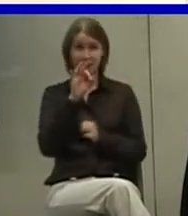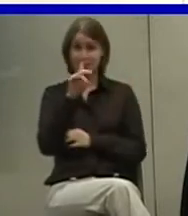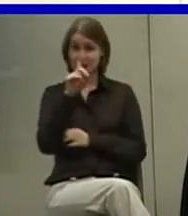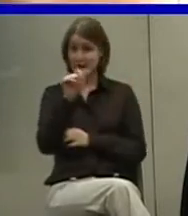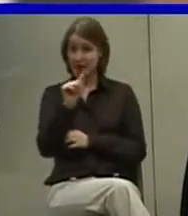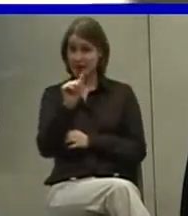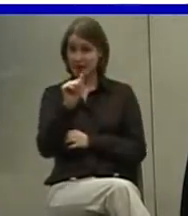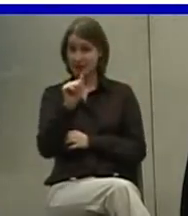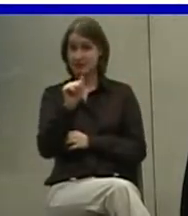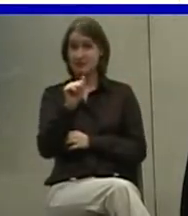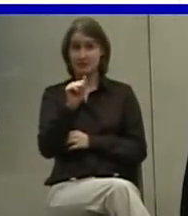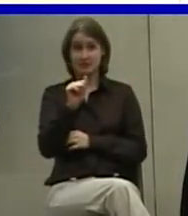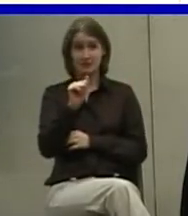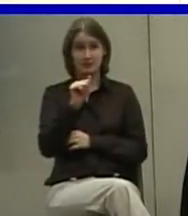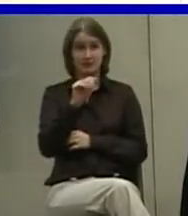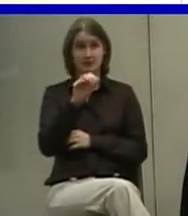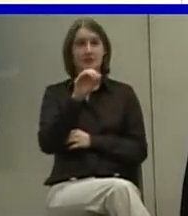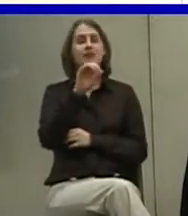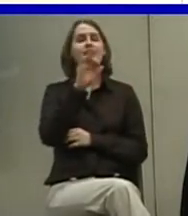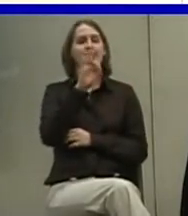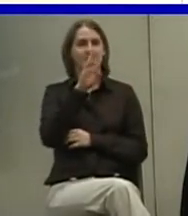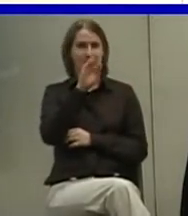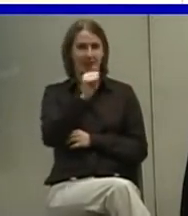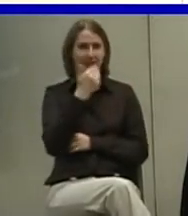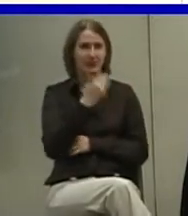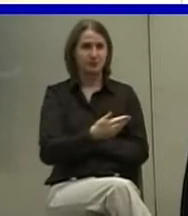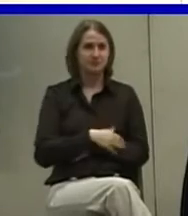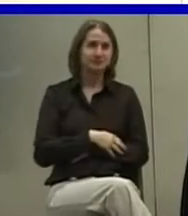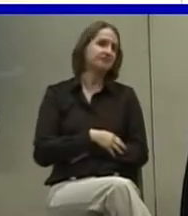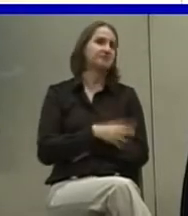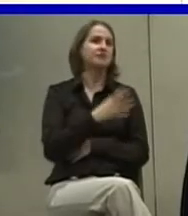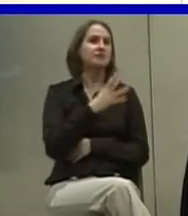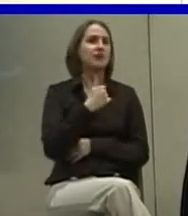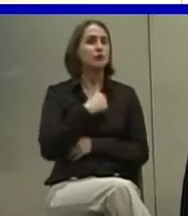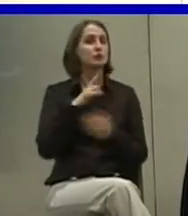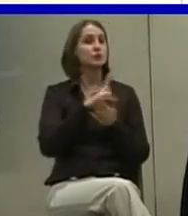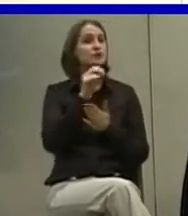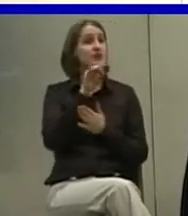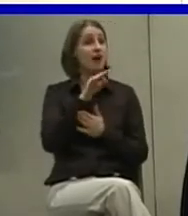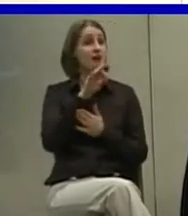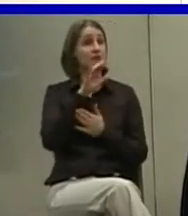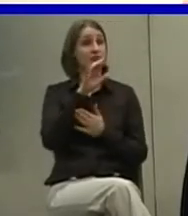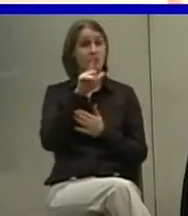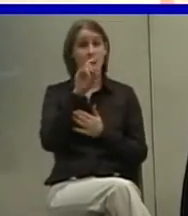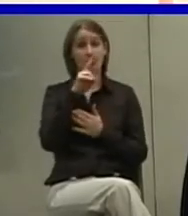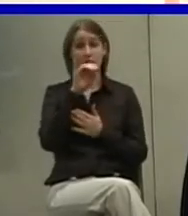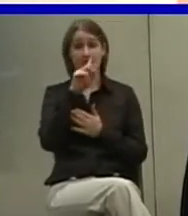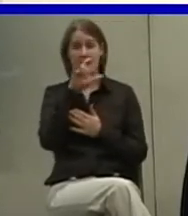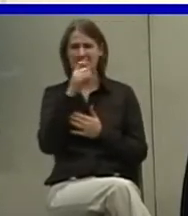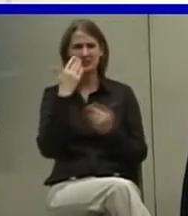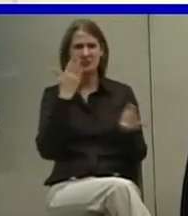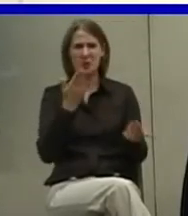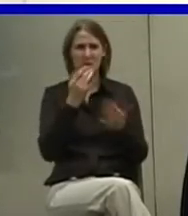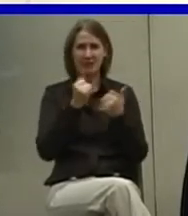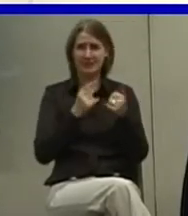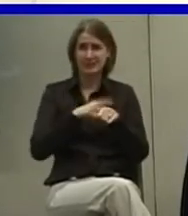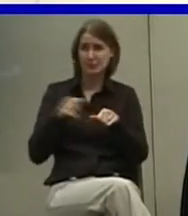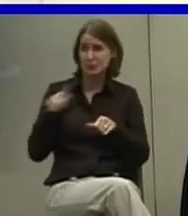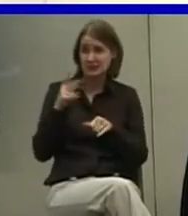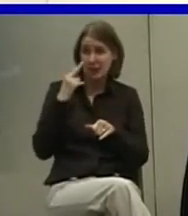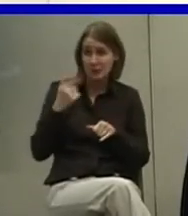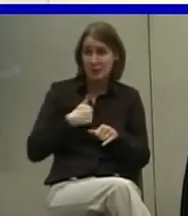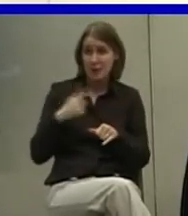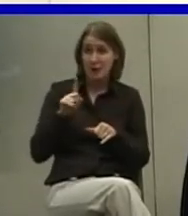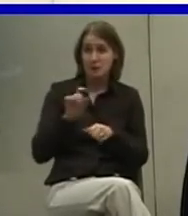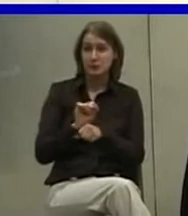As Sherry said, I am now at the University of Louisville. I don't know where I was last time you saw me. I've been everywhere. As soon as